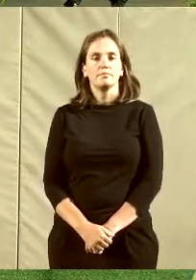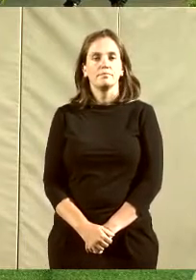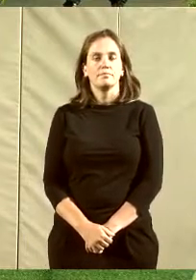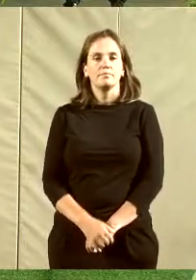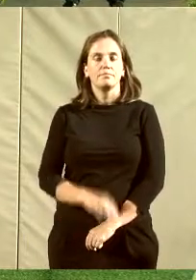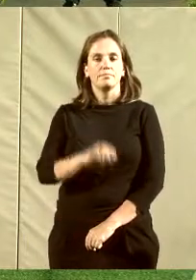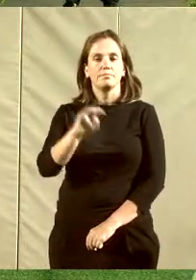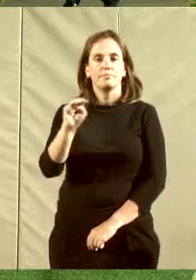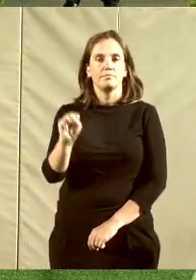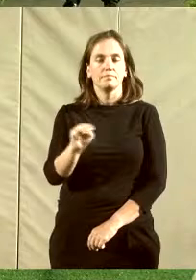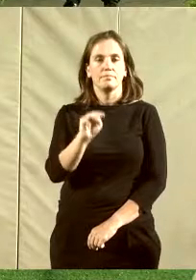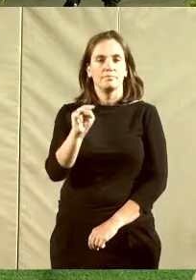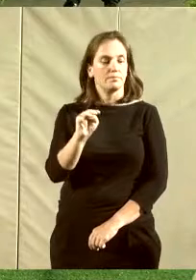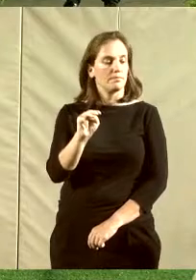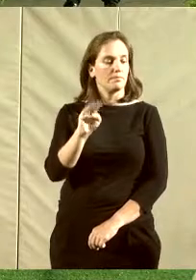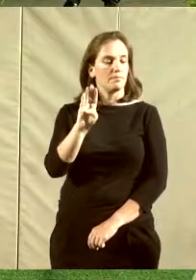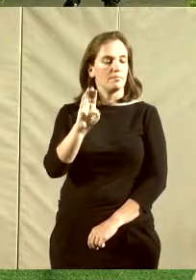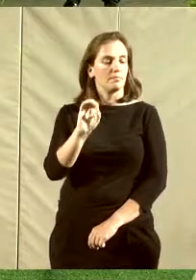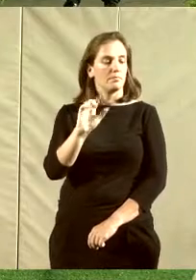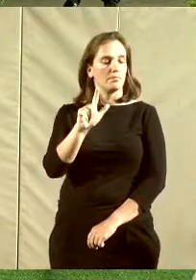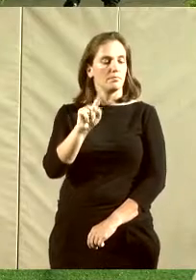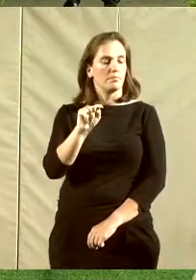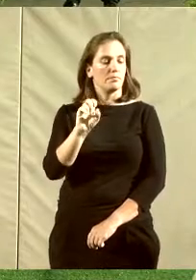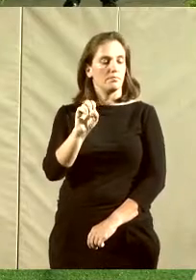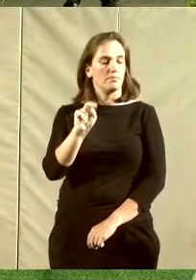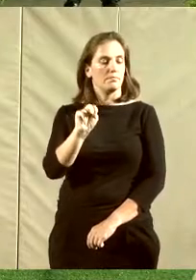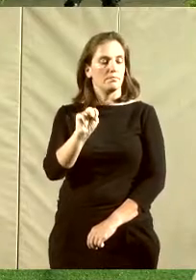Matthew Barry Bolton.